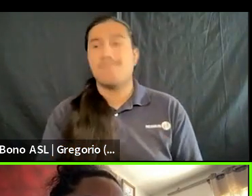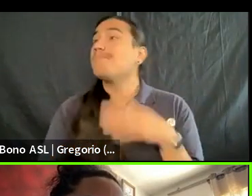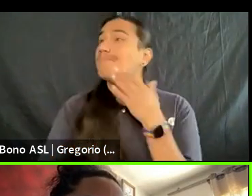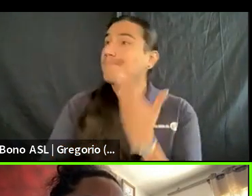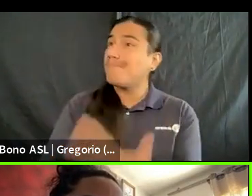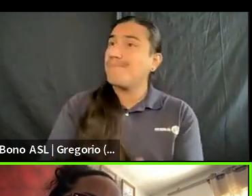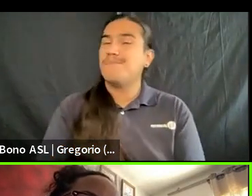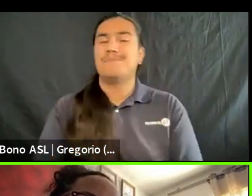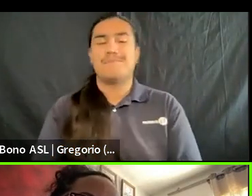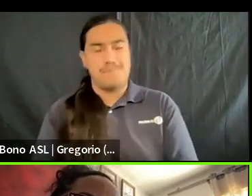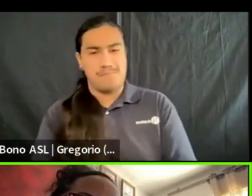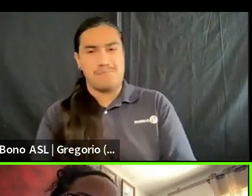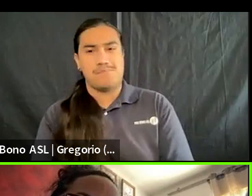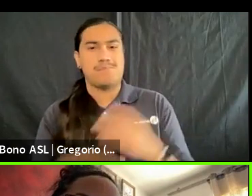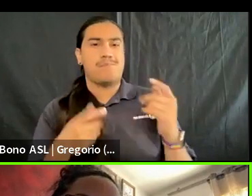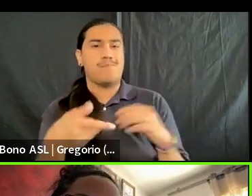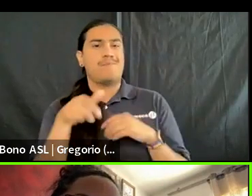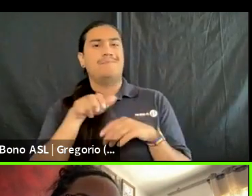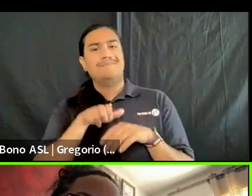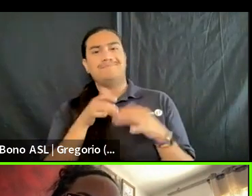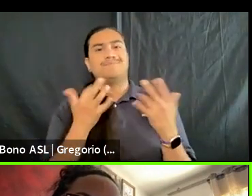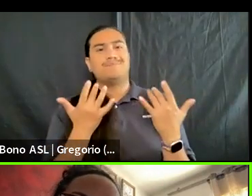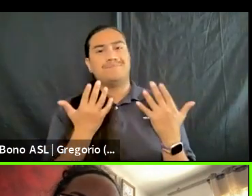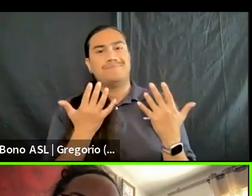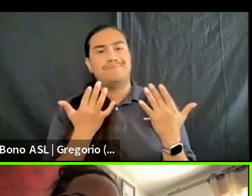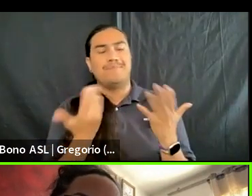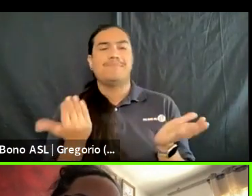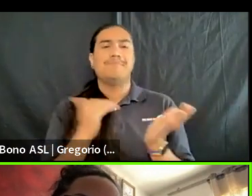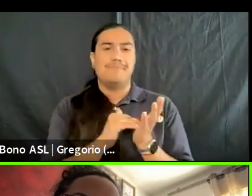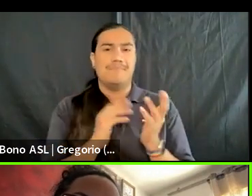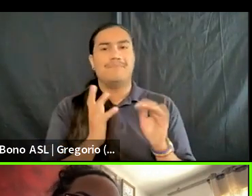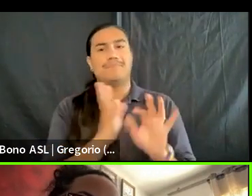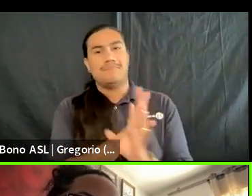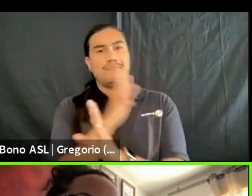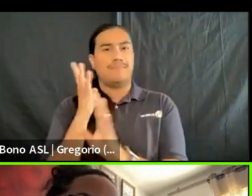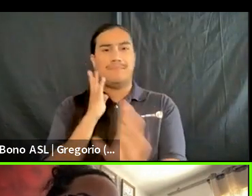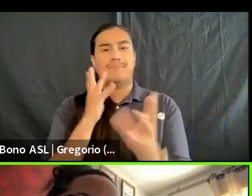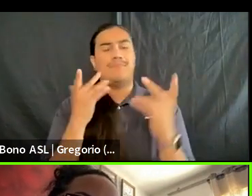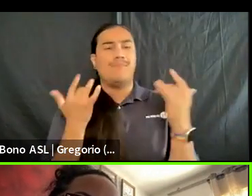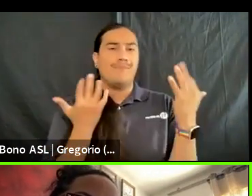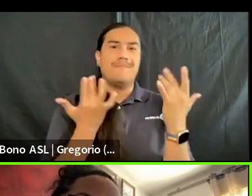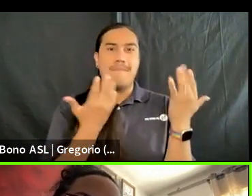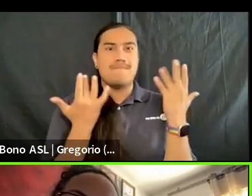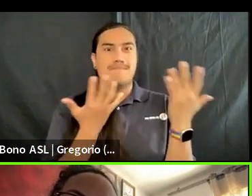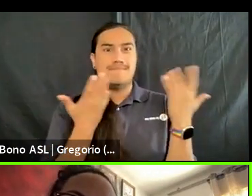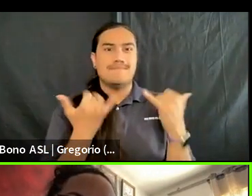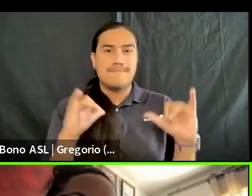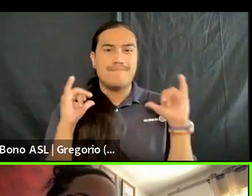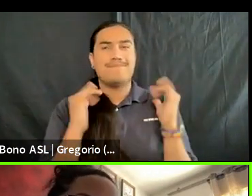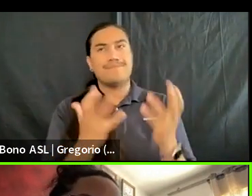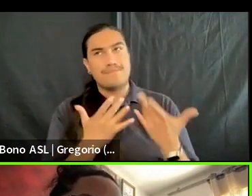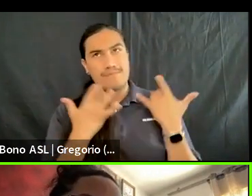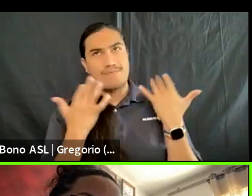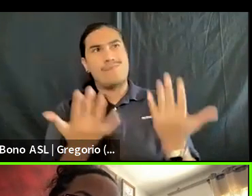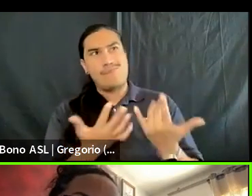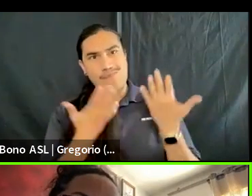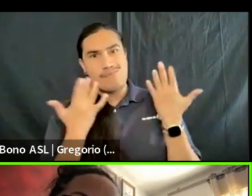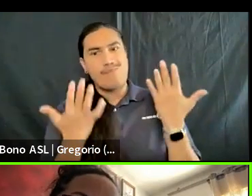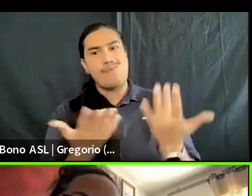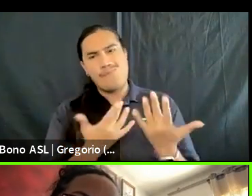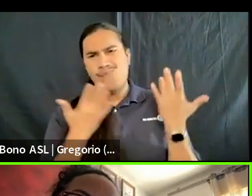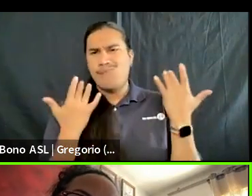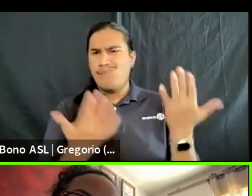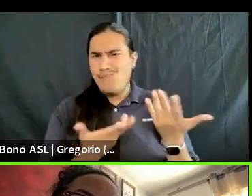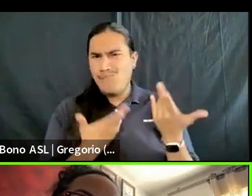you. Waits back again on the line, long line, and waits and waits and